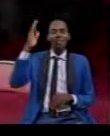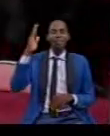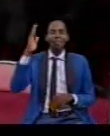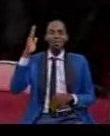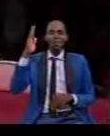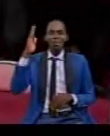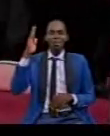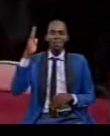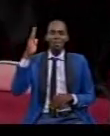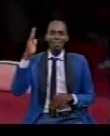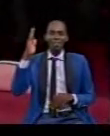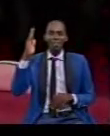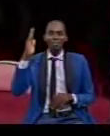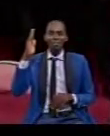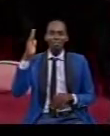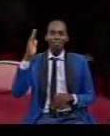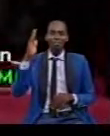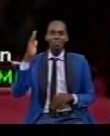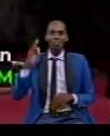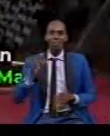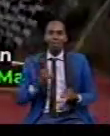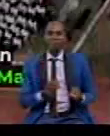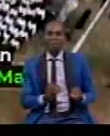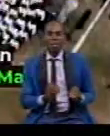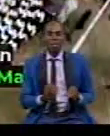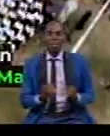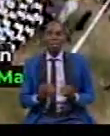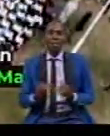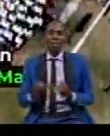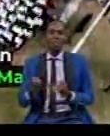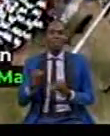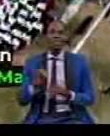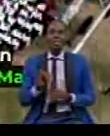text message if you reach us.